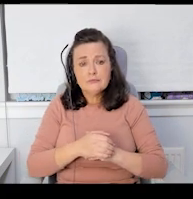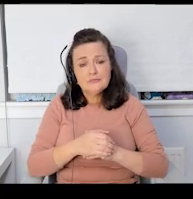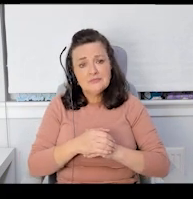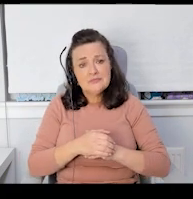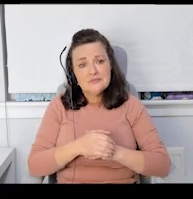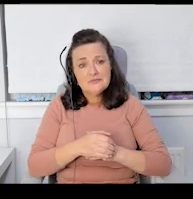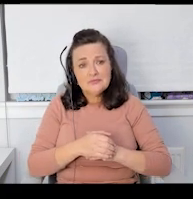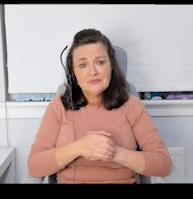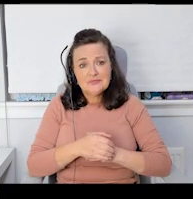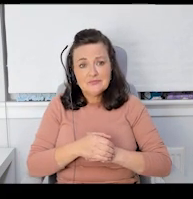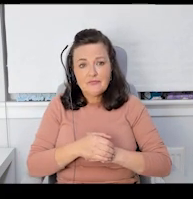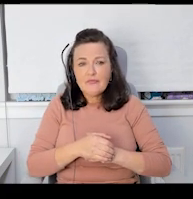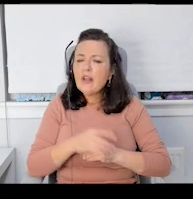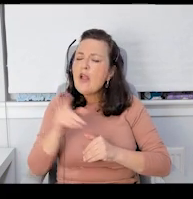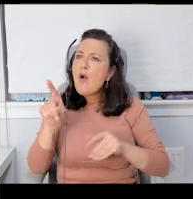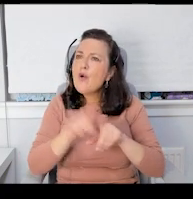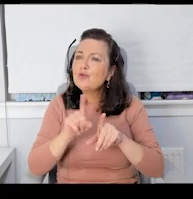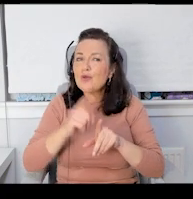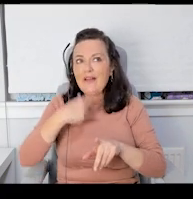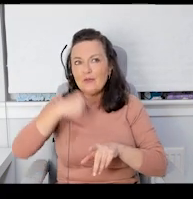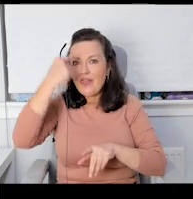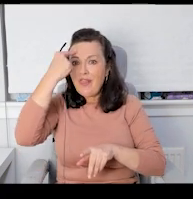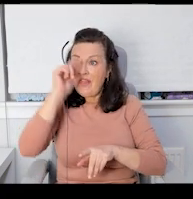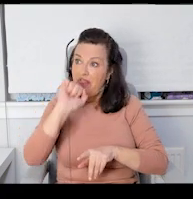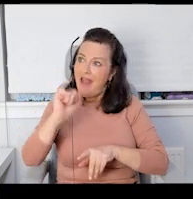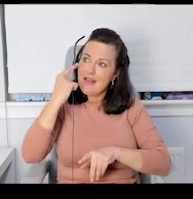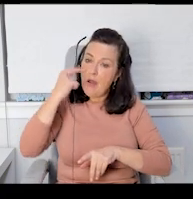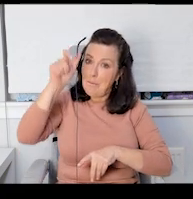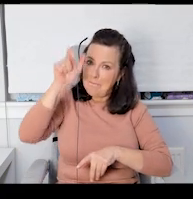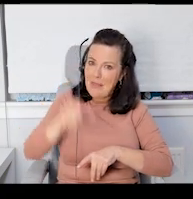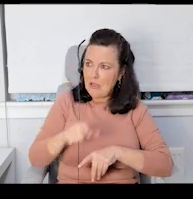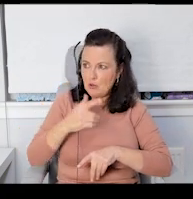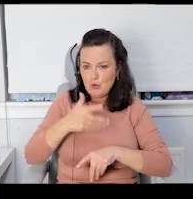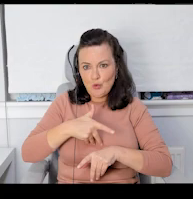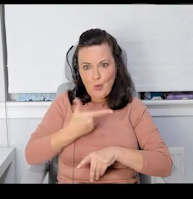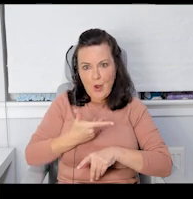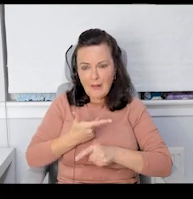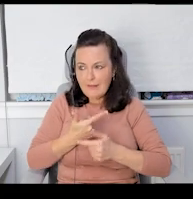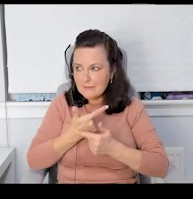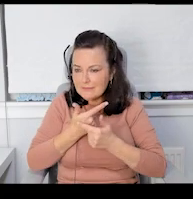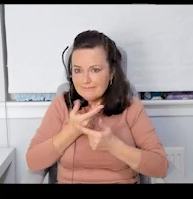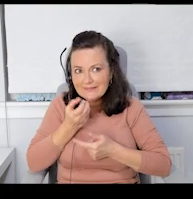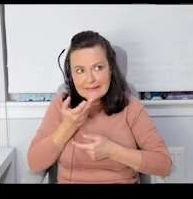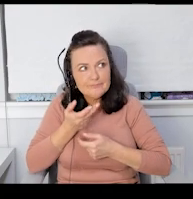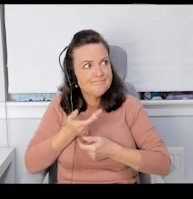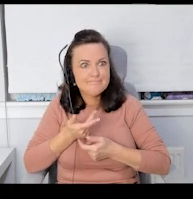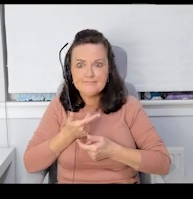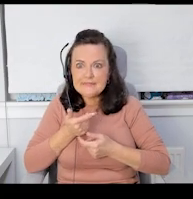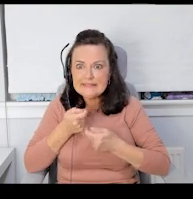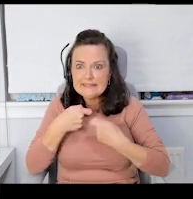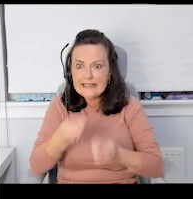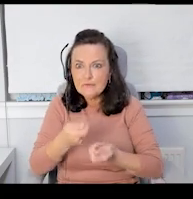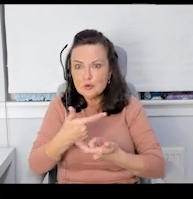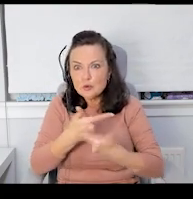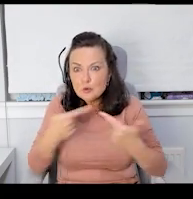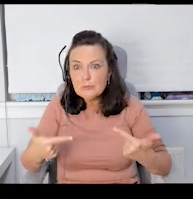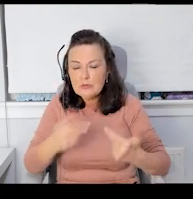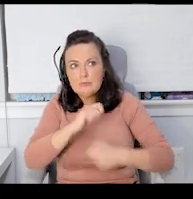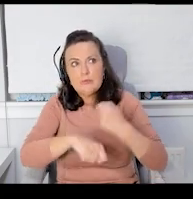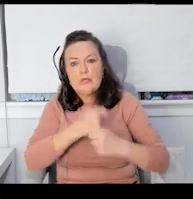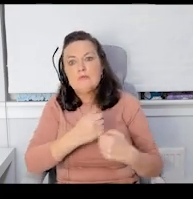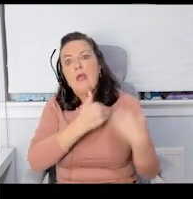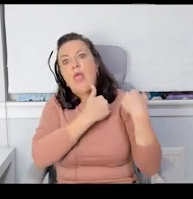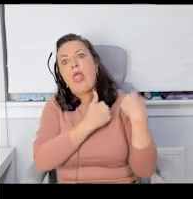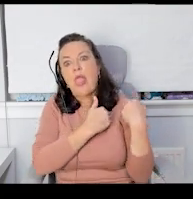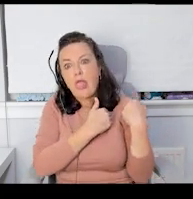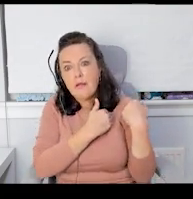That you have to look at the young people's other subjects and abilities to be able to make sure they can cope with a level six qualification. And you really